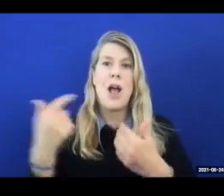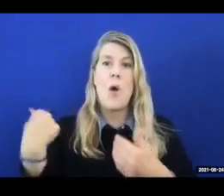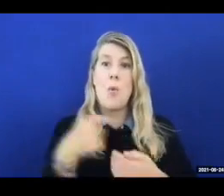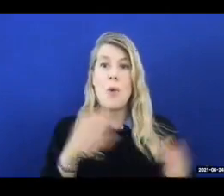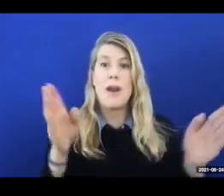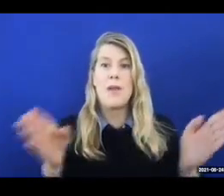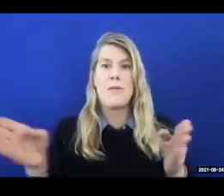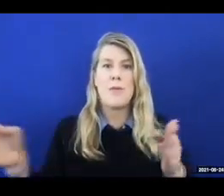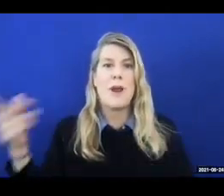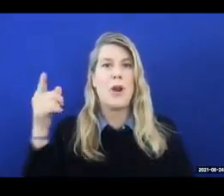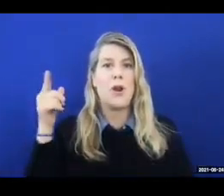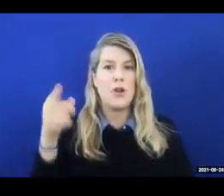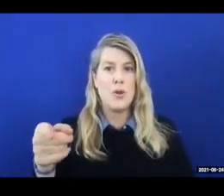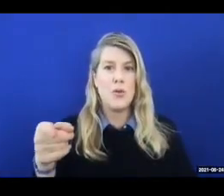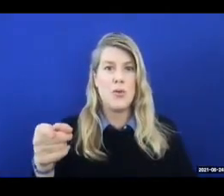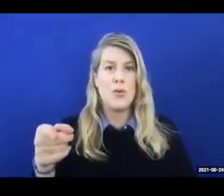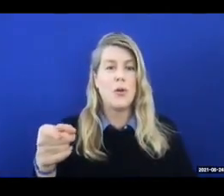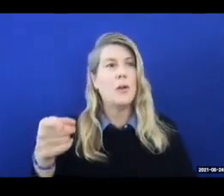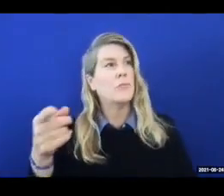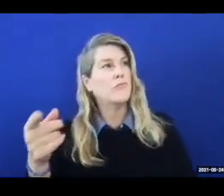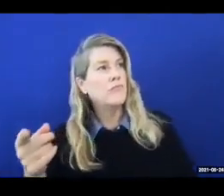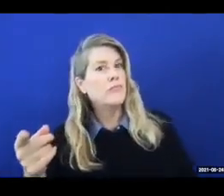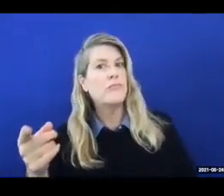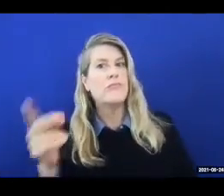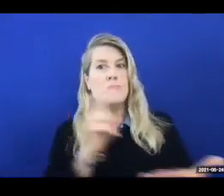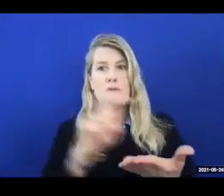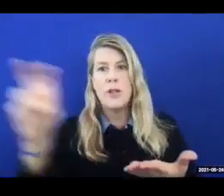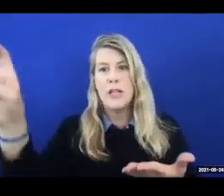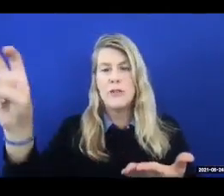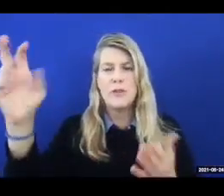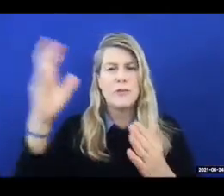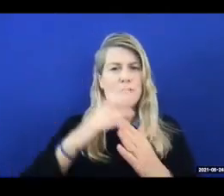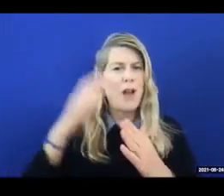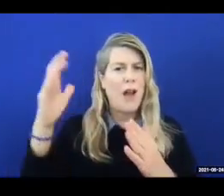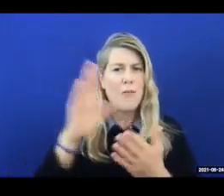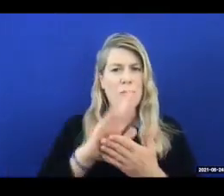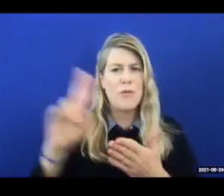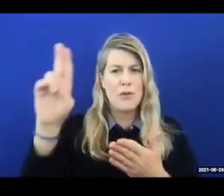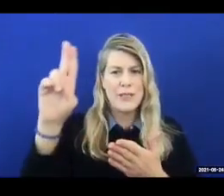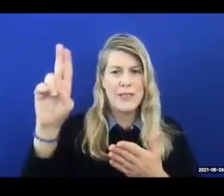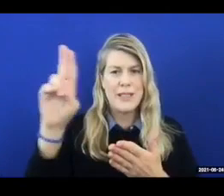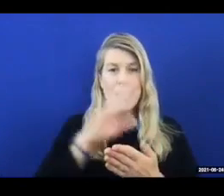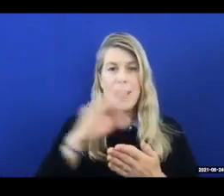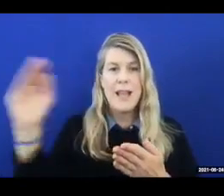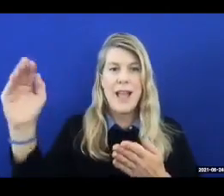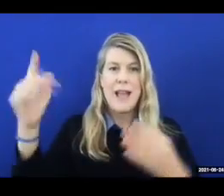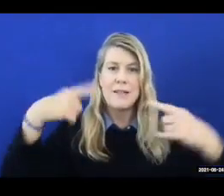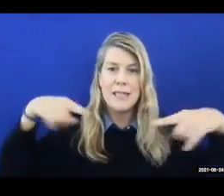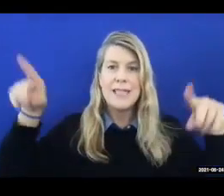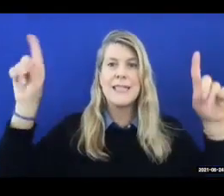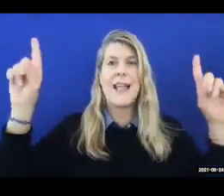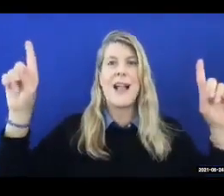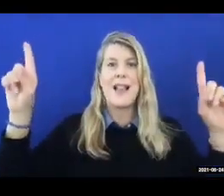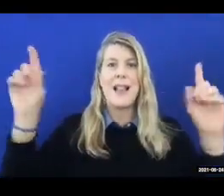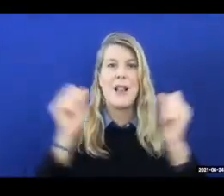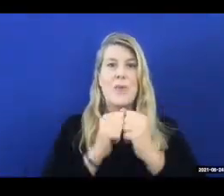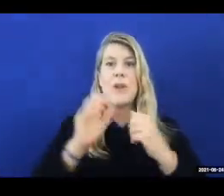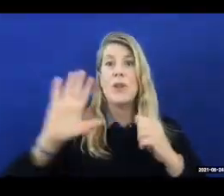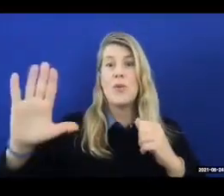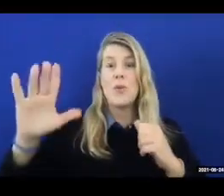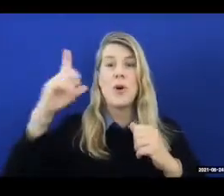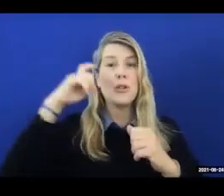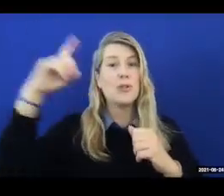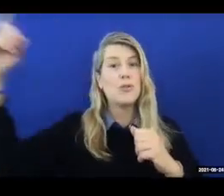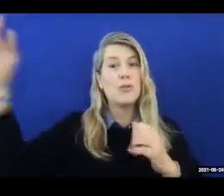prepare you to go to the world's best universities and to excel in your dream